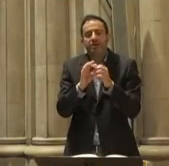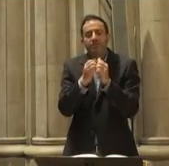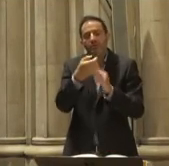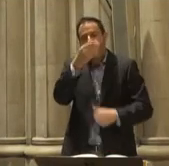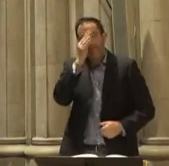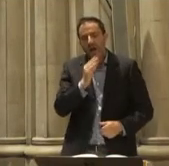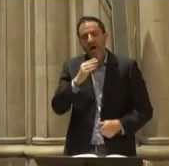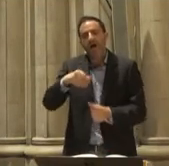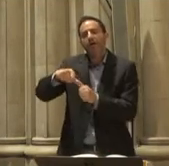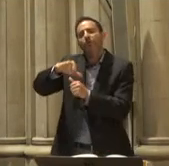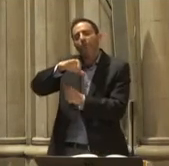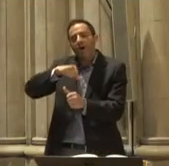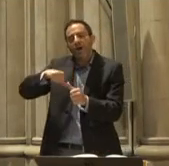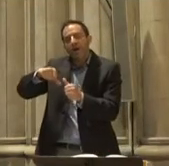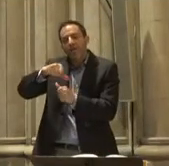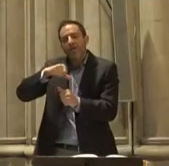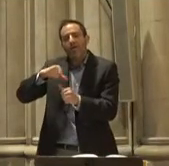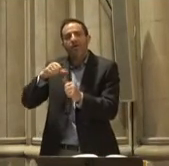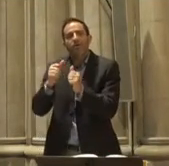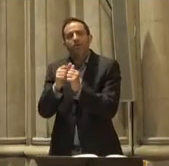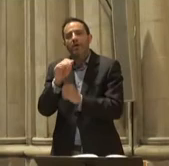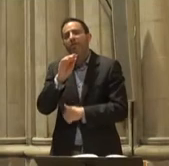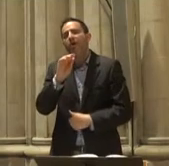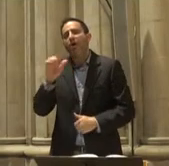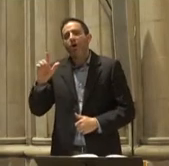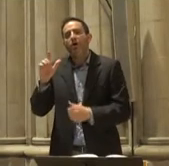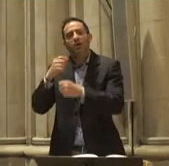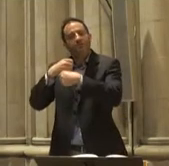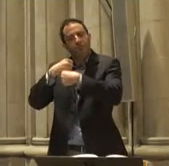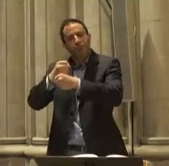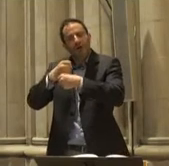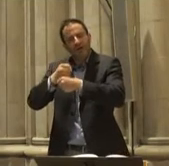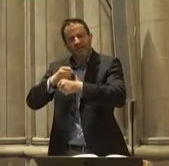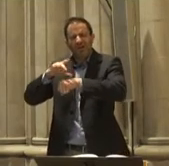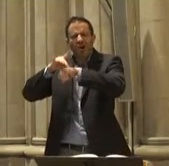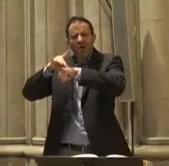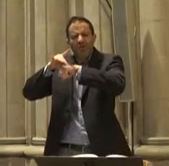with one another, with all of creation.